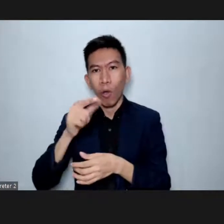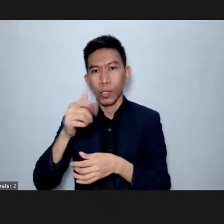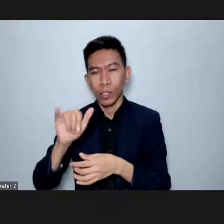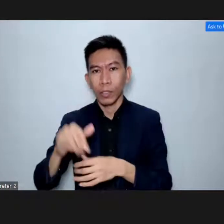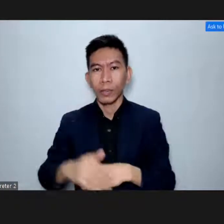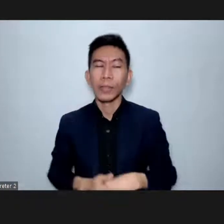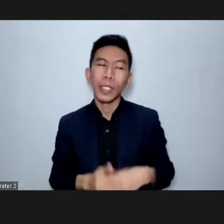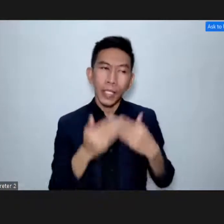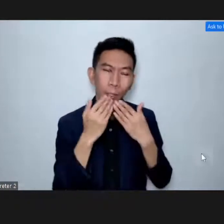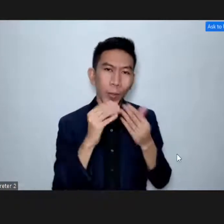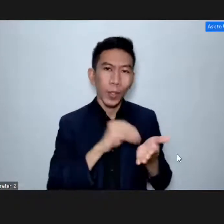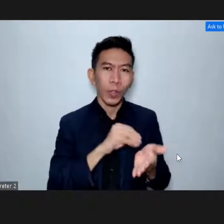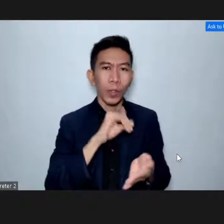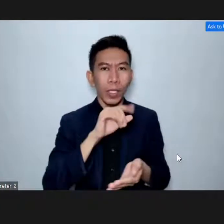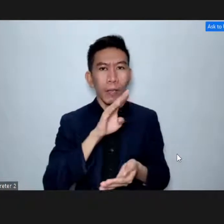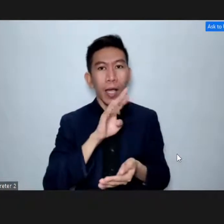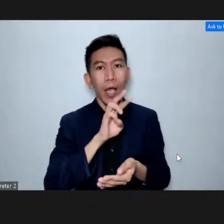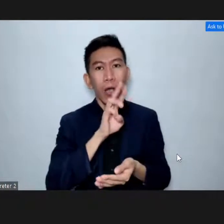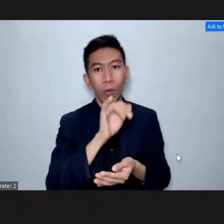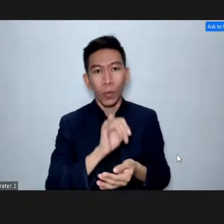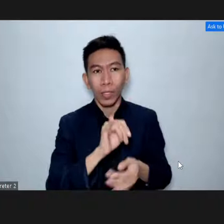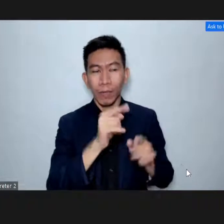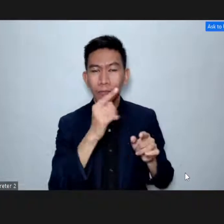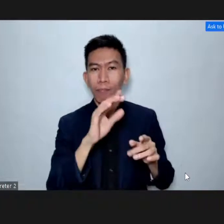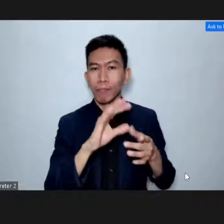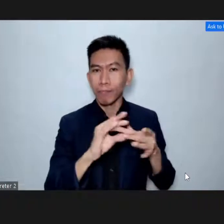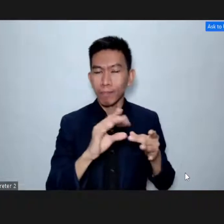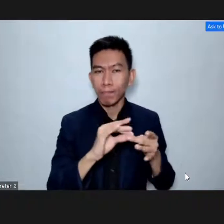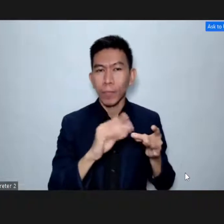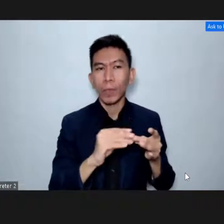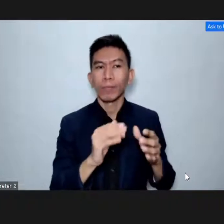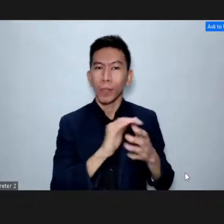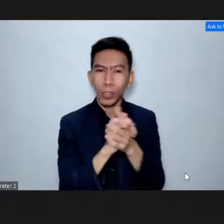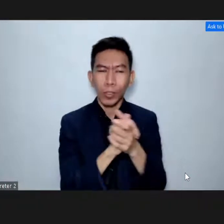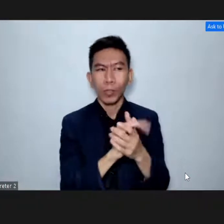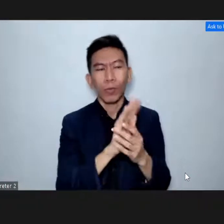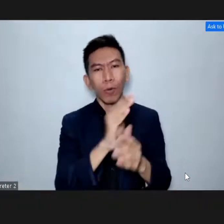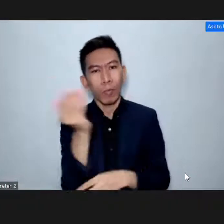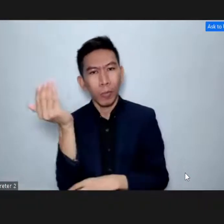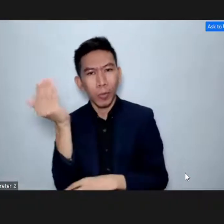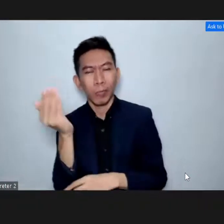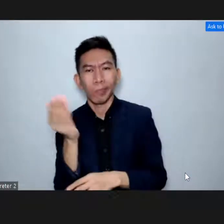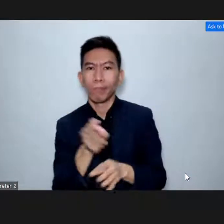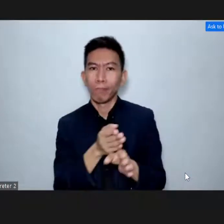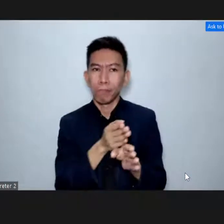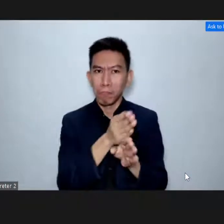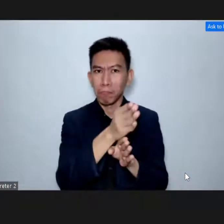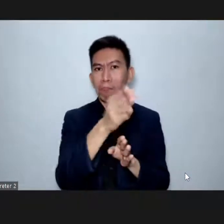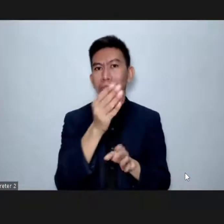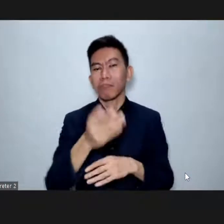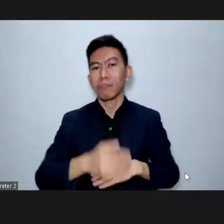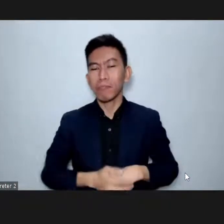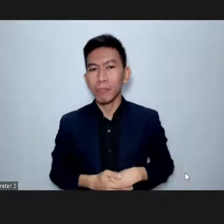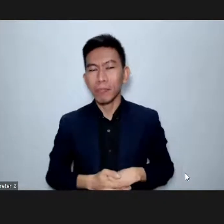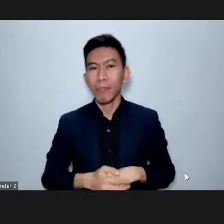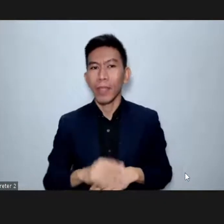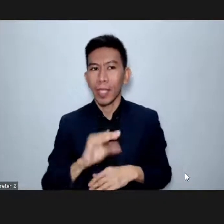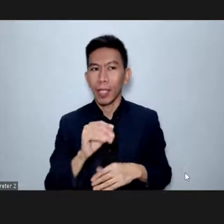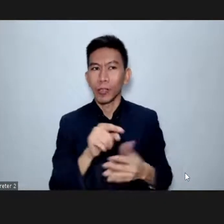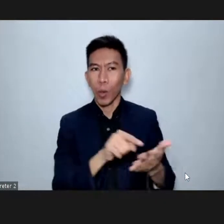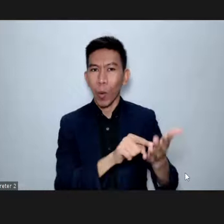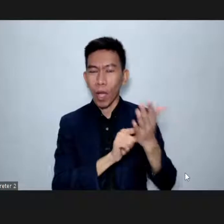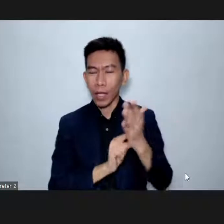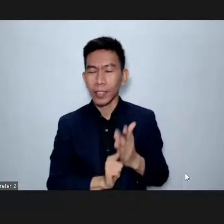words. Likewise, congratulate you for a straightforward presentation and showing us the way to go. Cheers